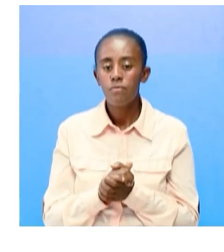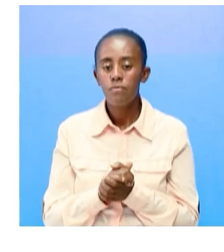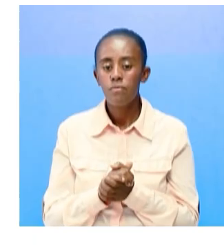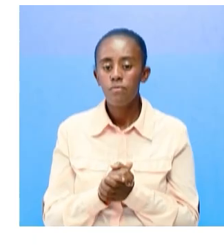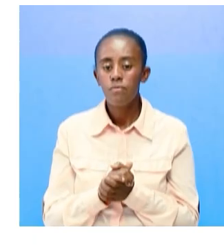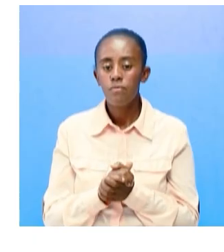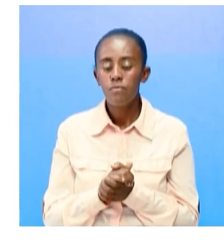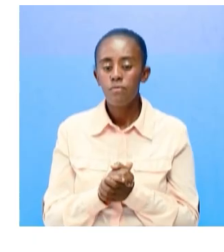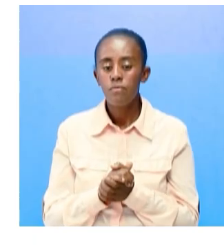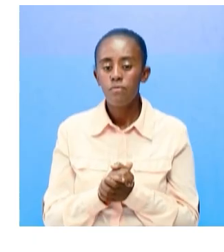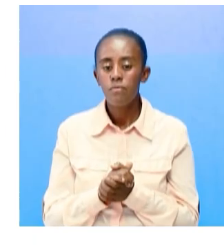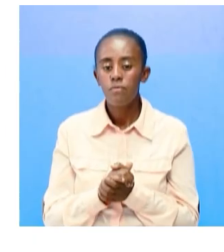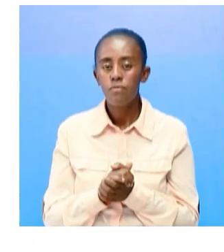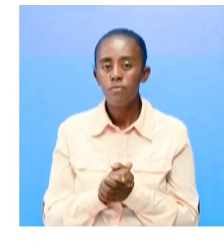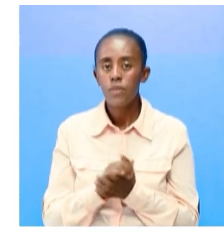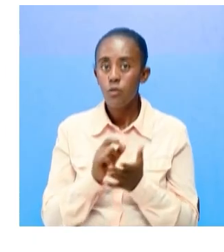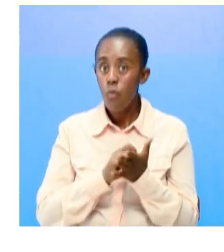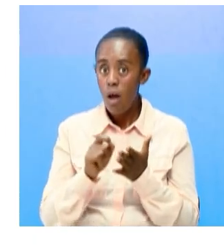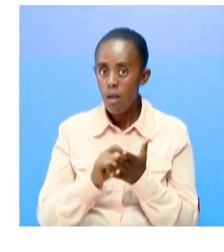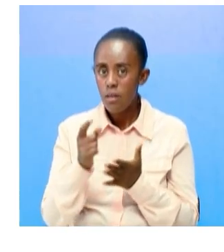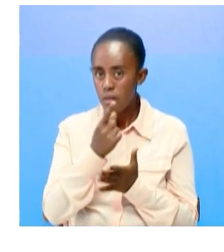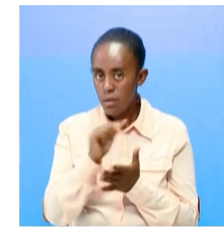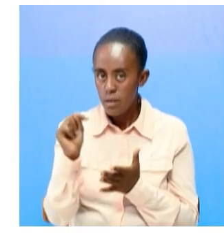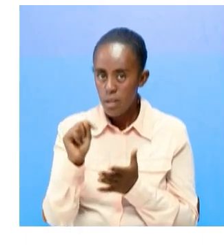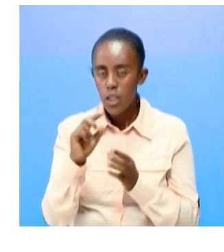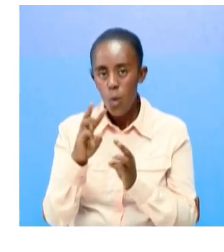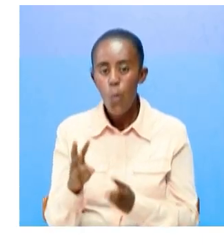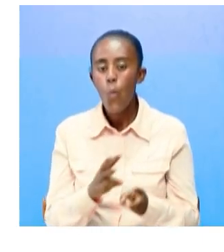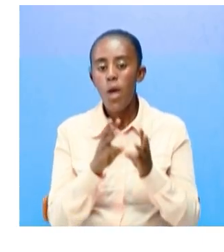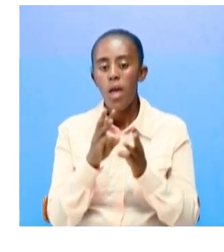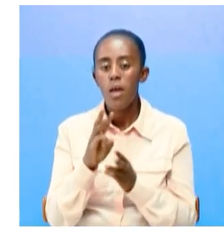He writes the ways